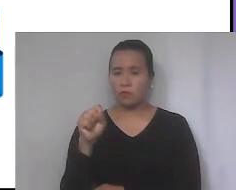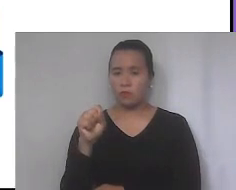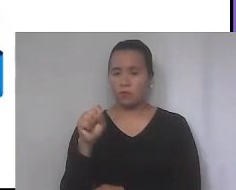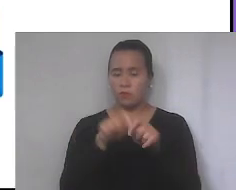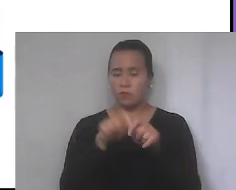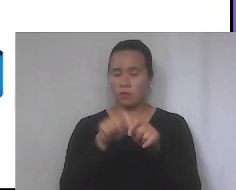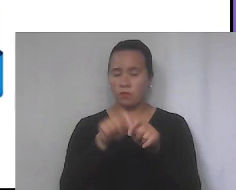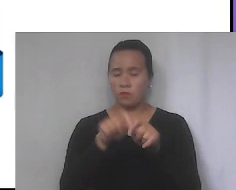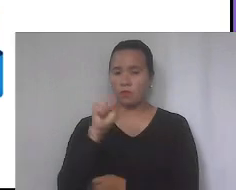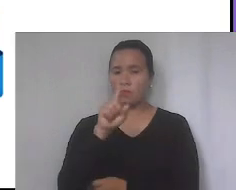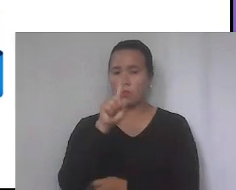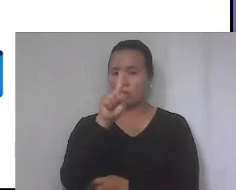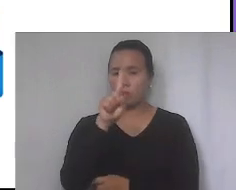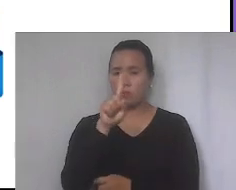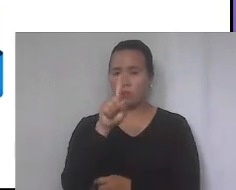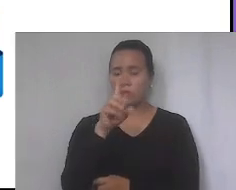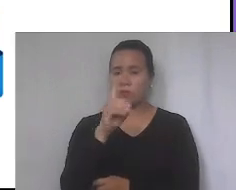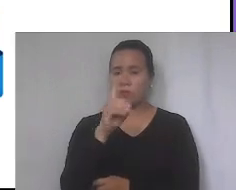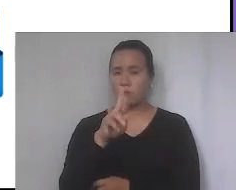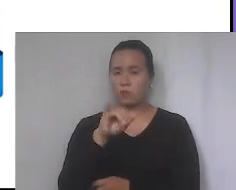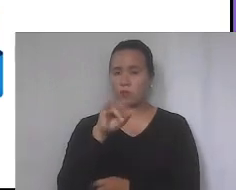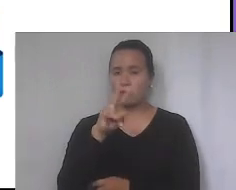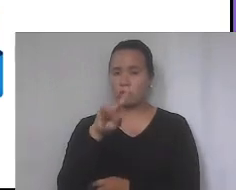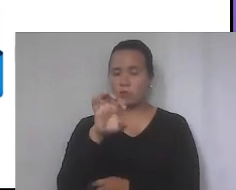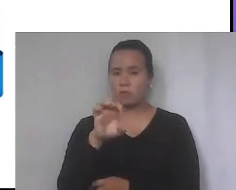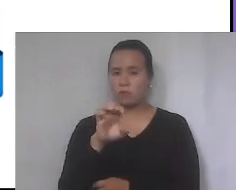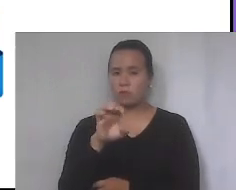Lens, PowerPoint on the web,